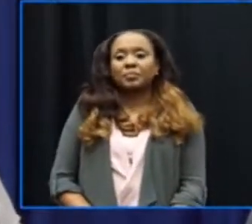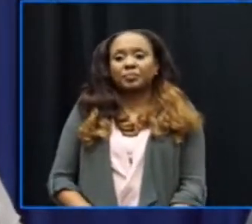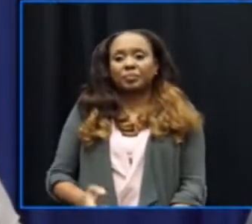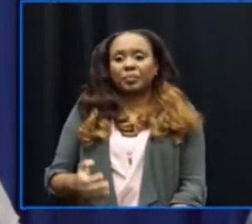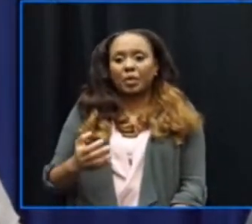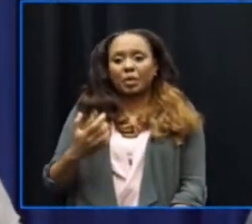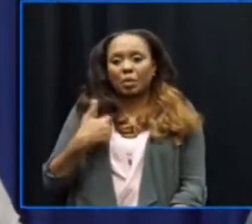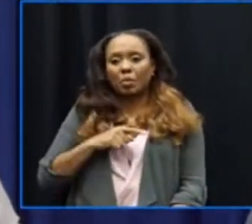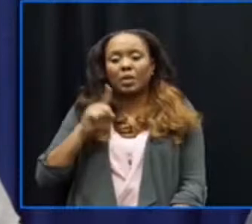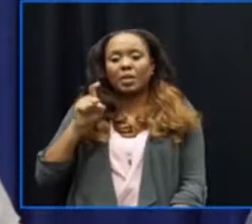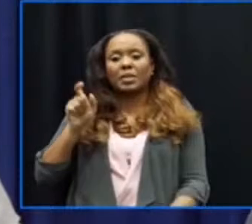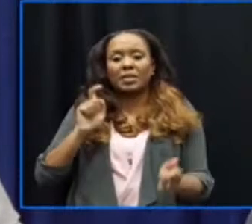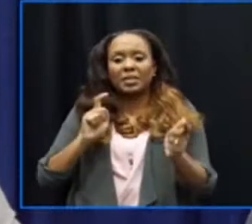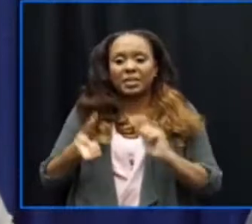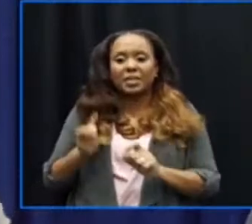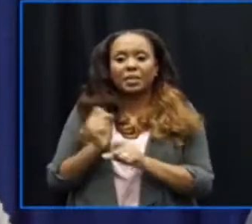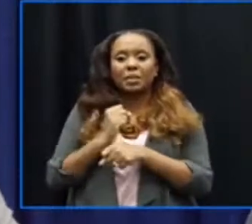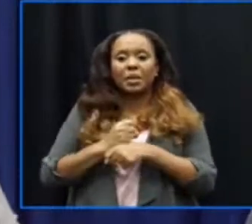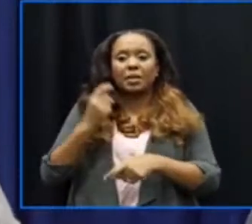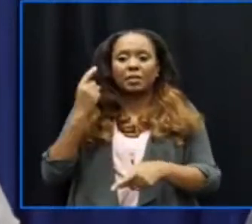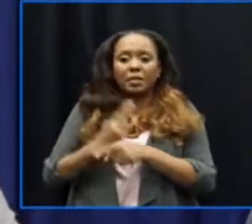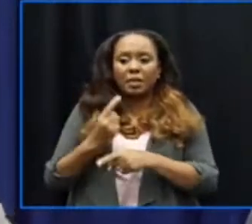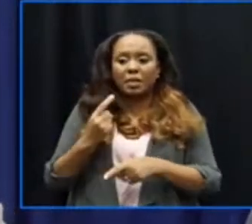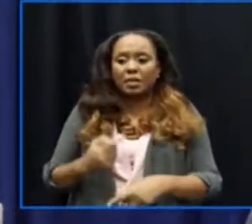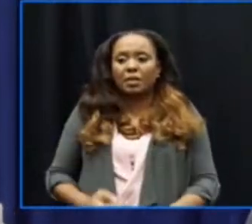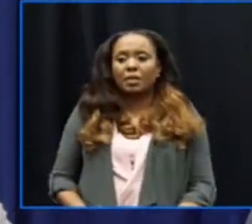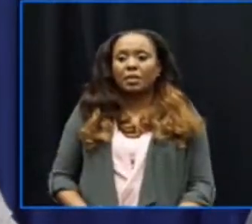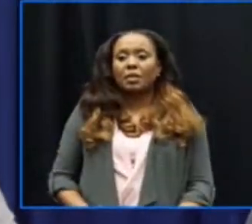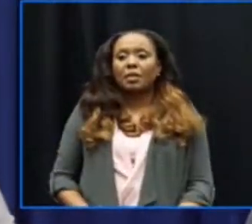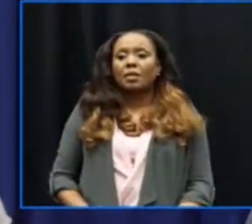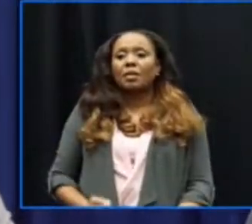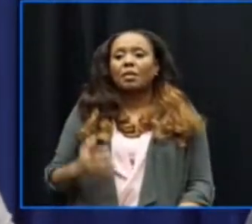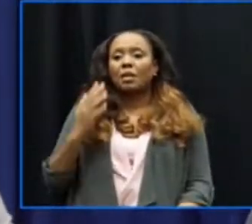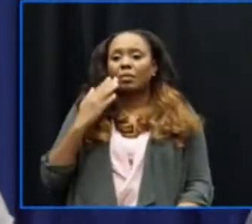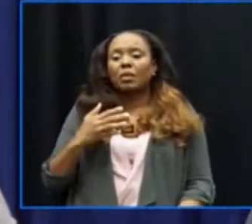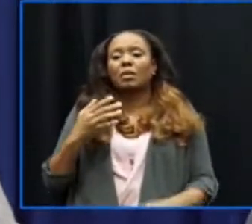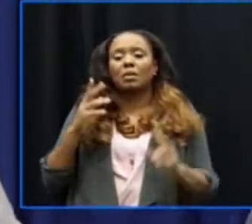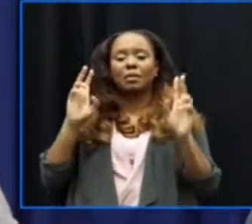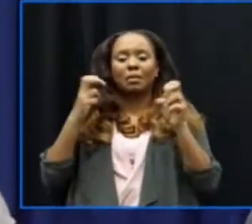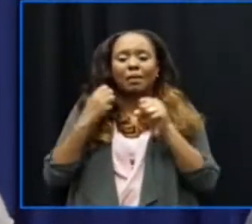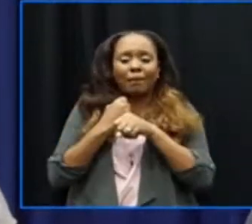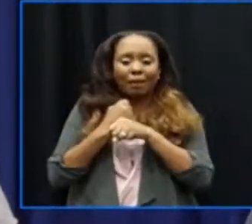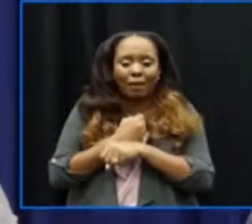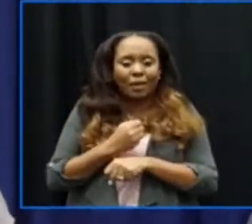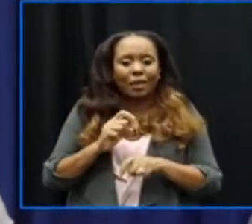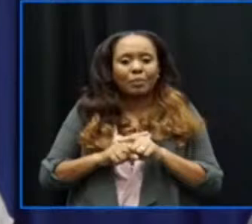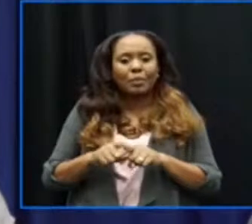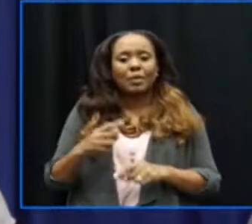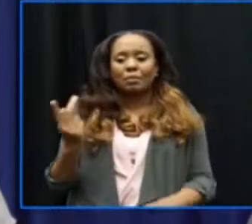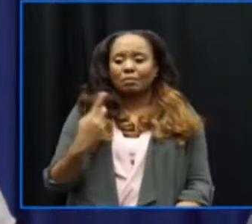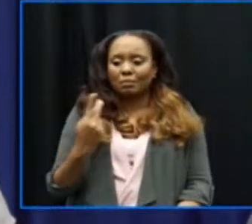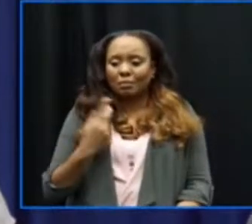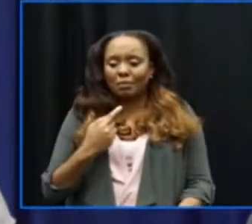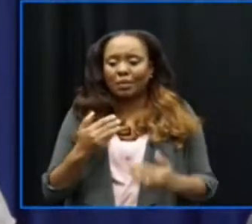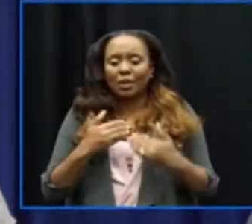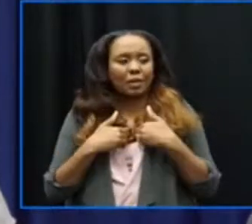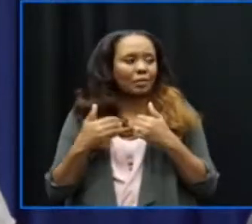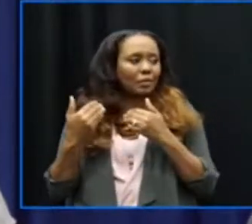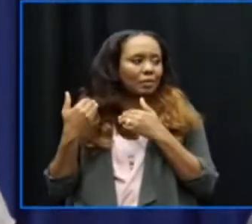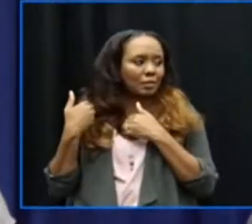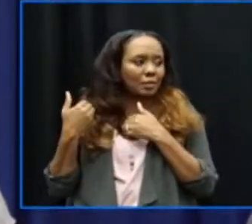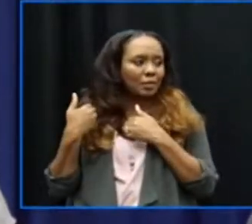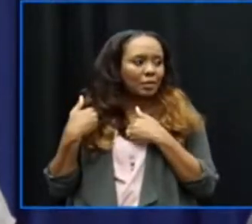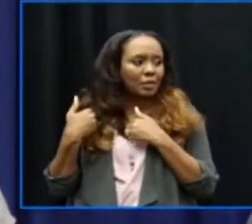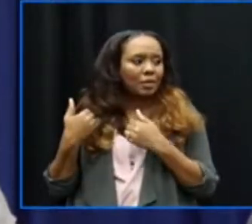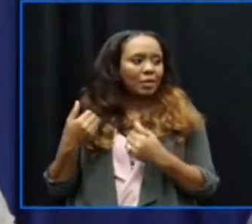to get it right, it is now. That don't mean that we ain't going to fight on other issues, but you and I have a responsibility now, along with